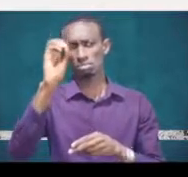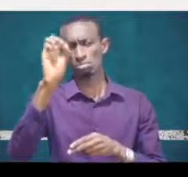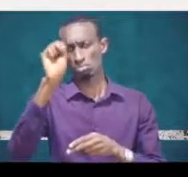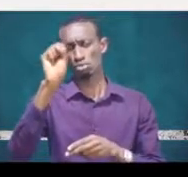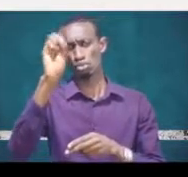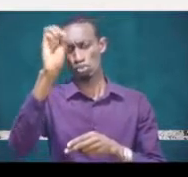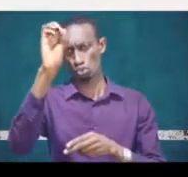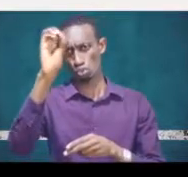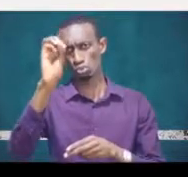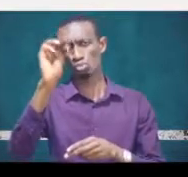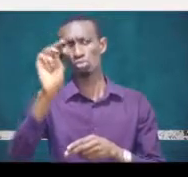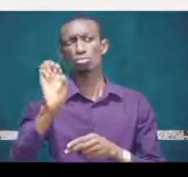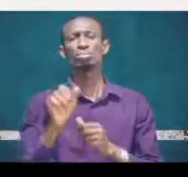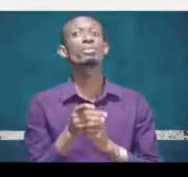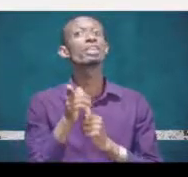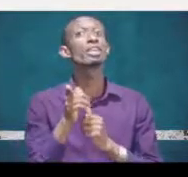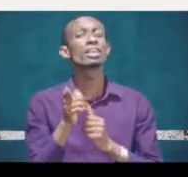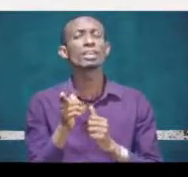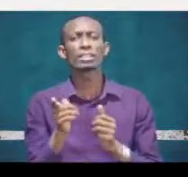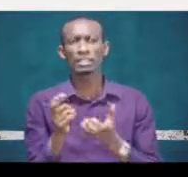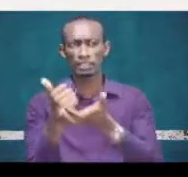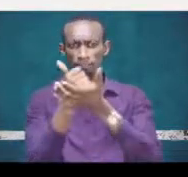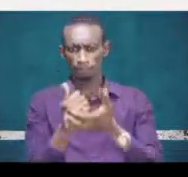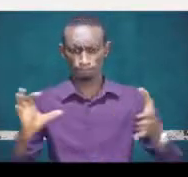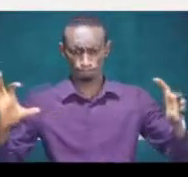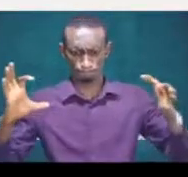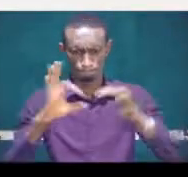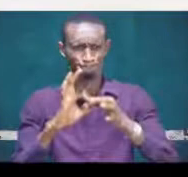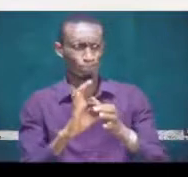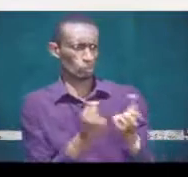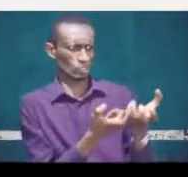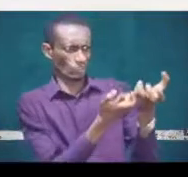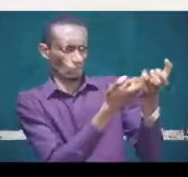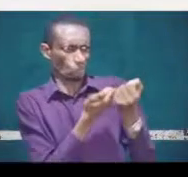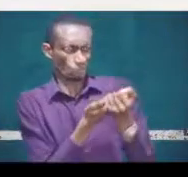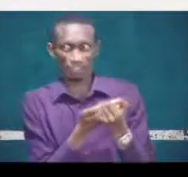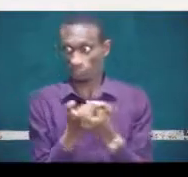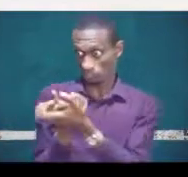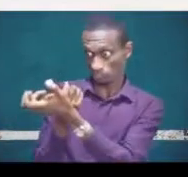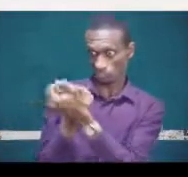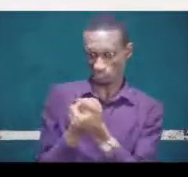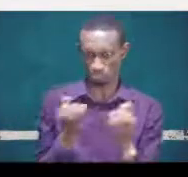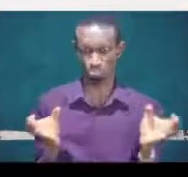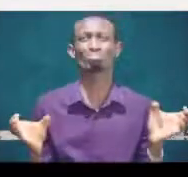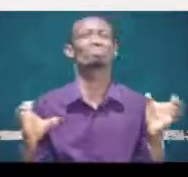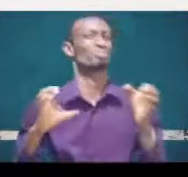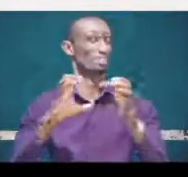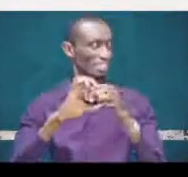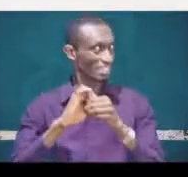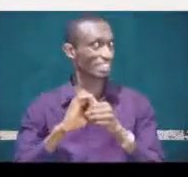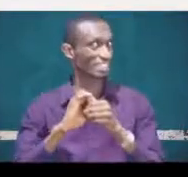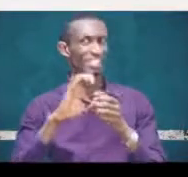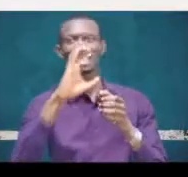can connect cells together. Because remember, a tissue is a group